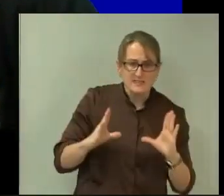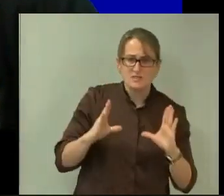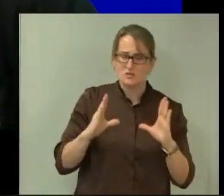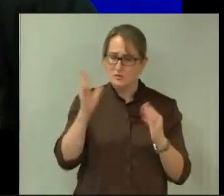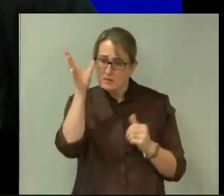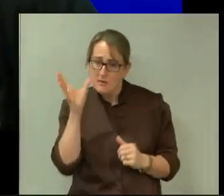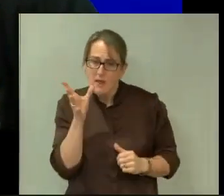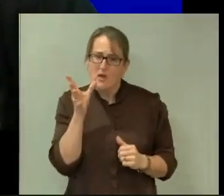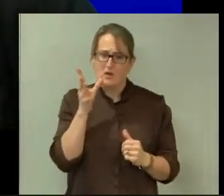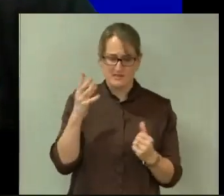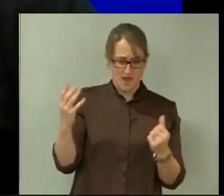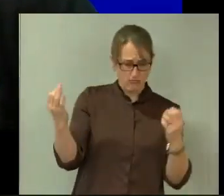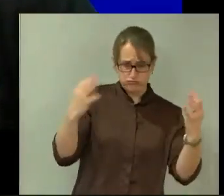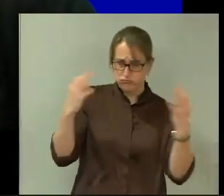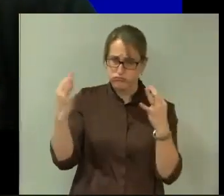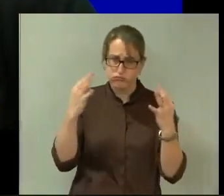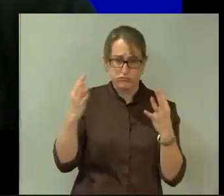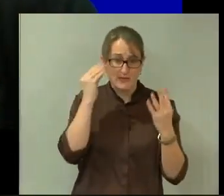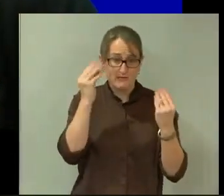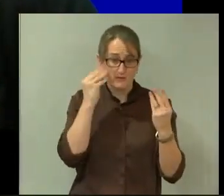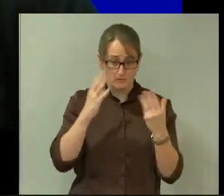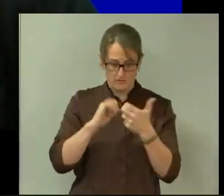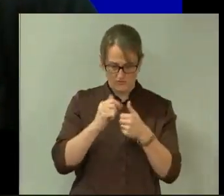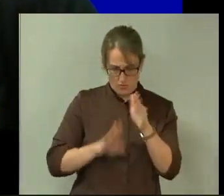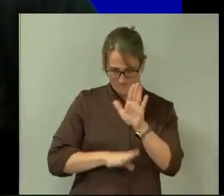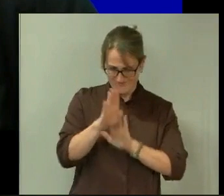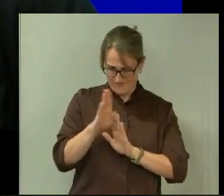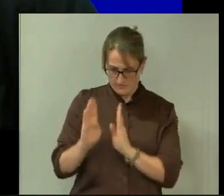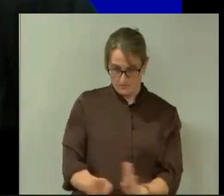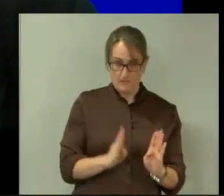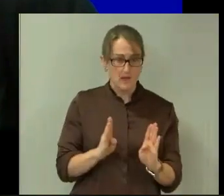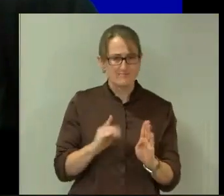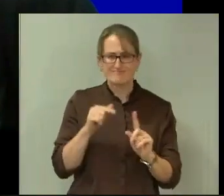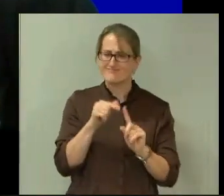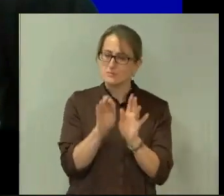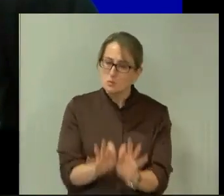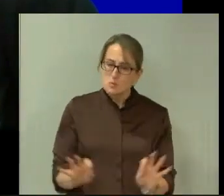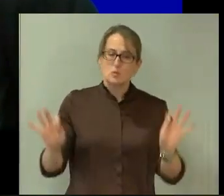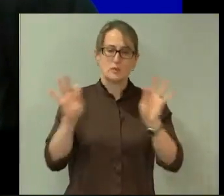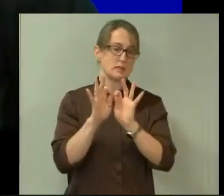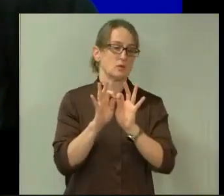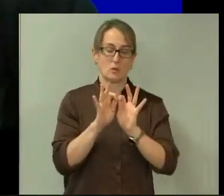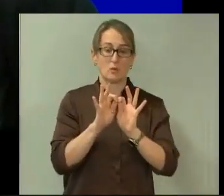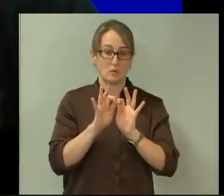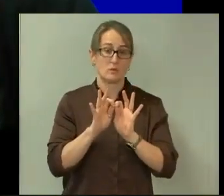It is just critical at this time. I for one,